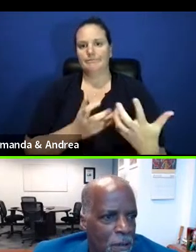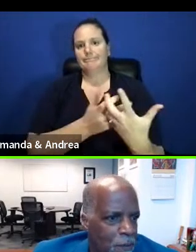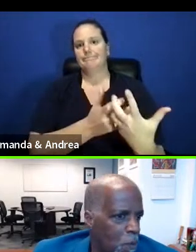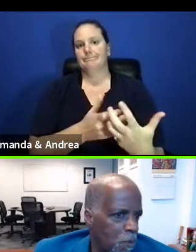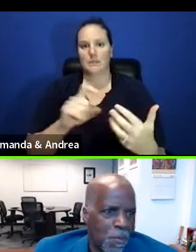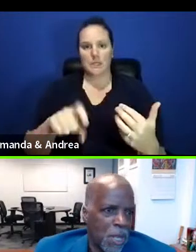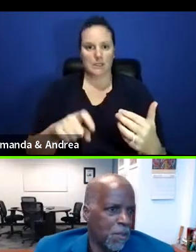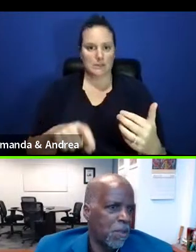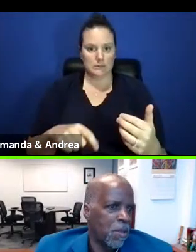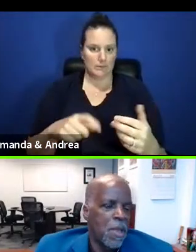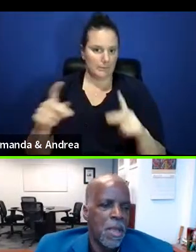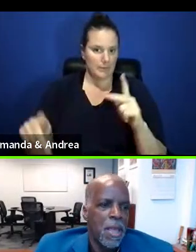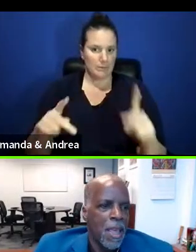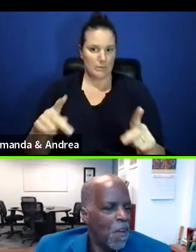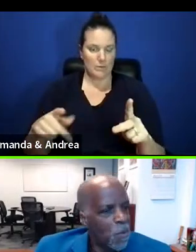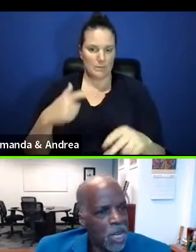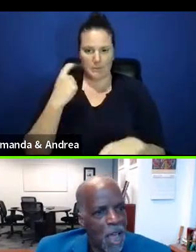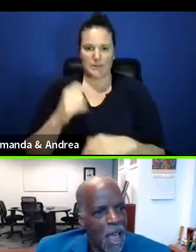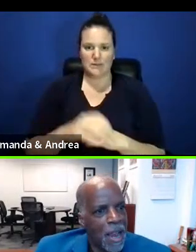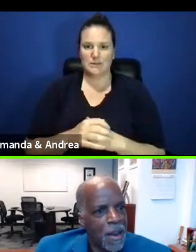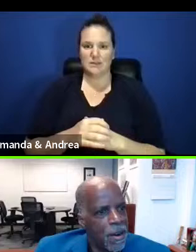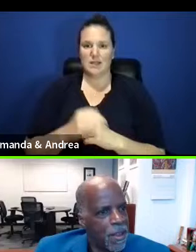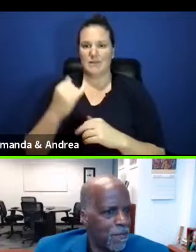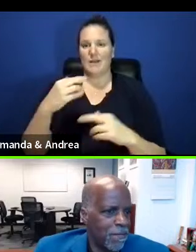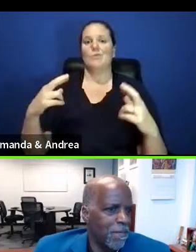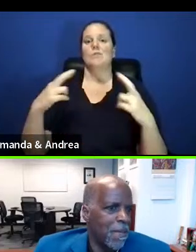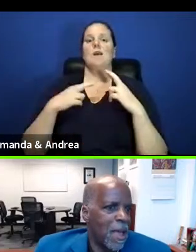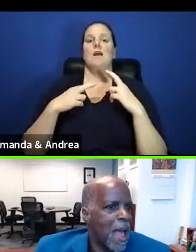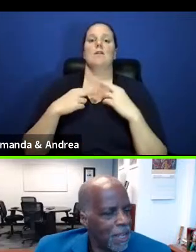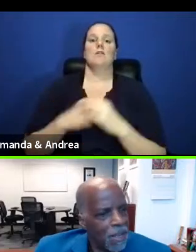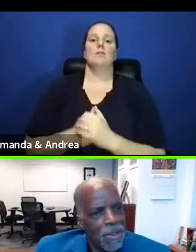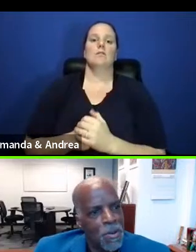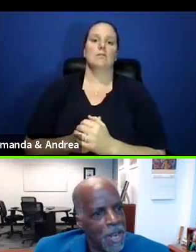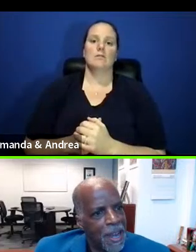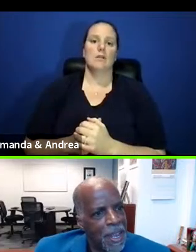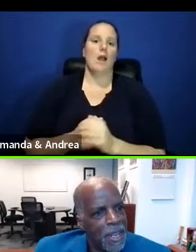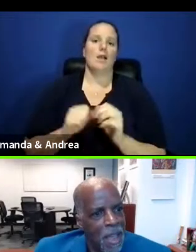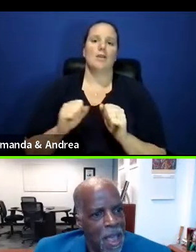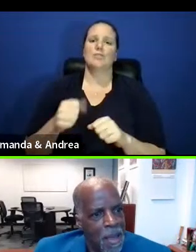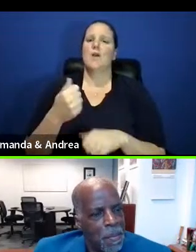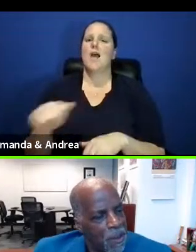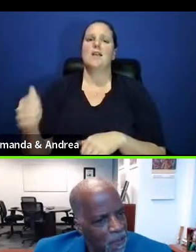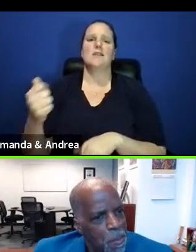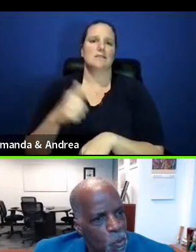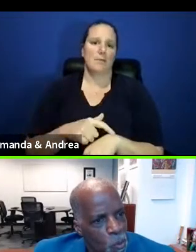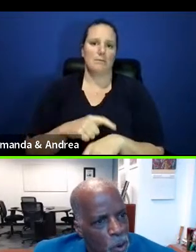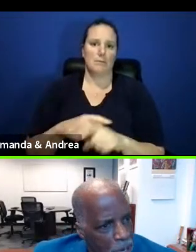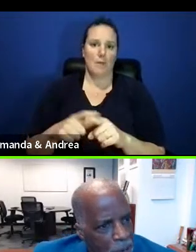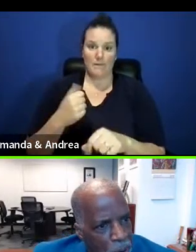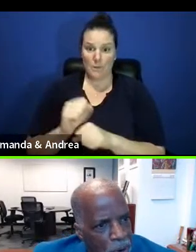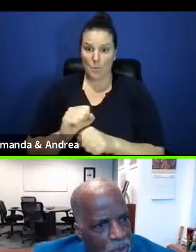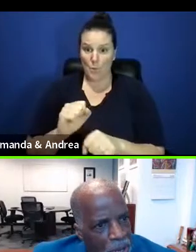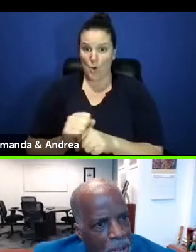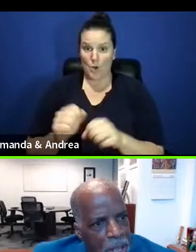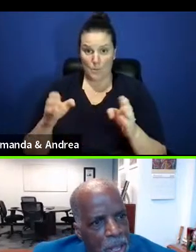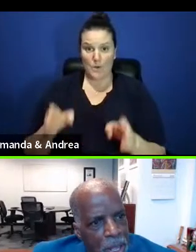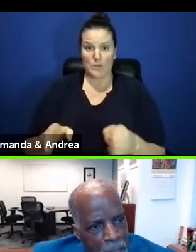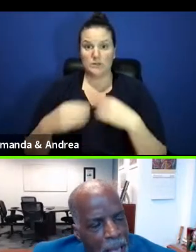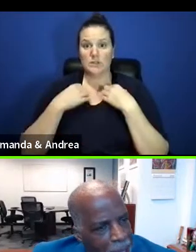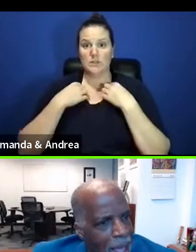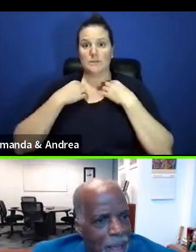needs of folks, because if I'm retired, if I can do it at any time, but if I'm a working